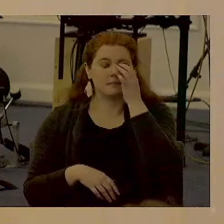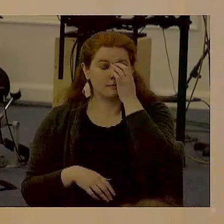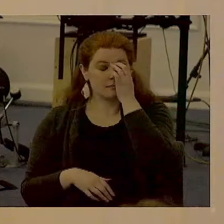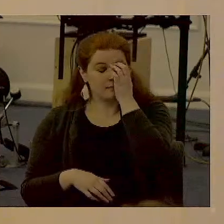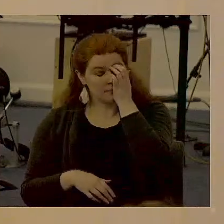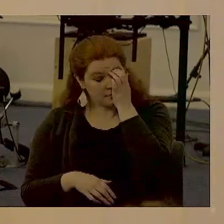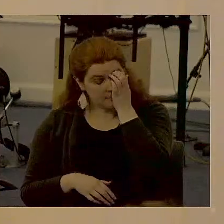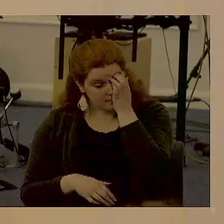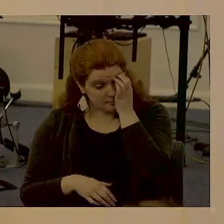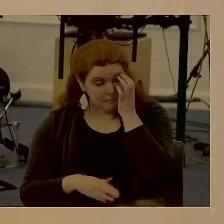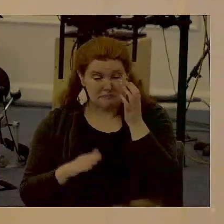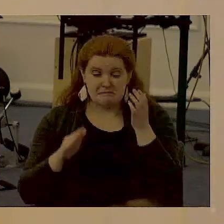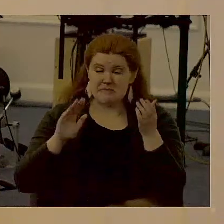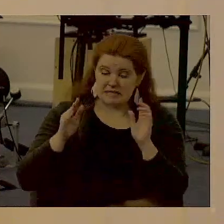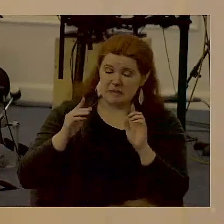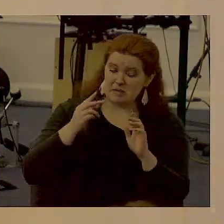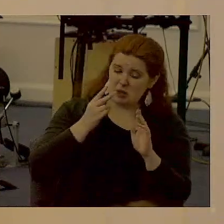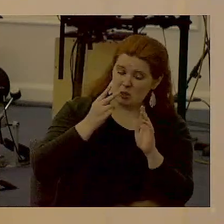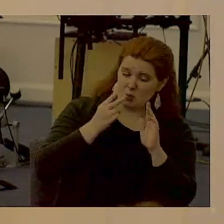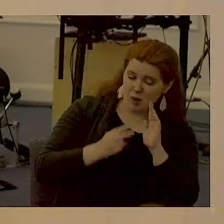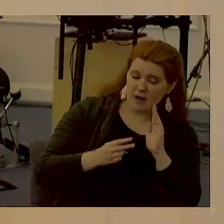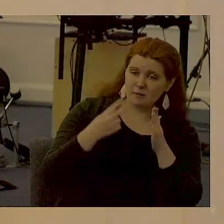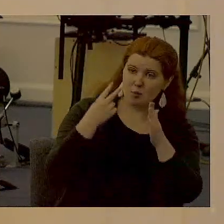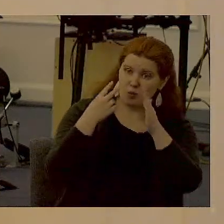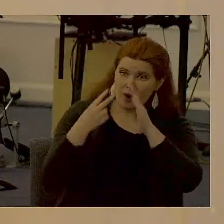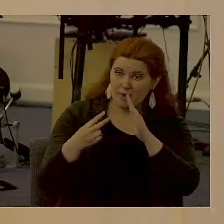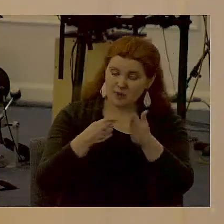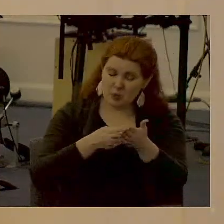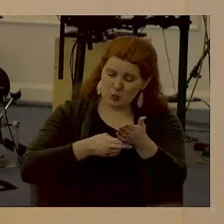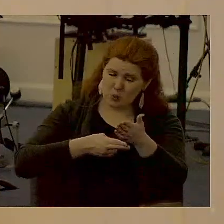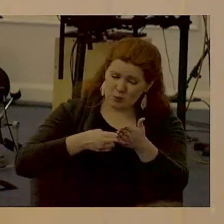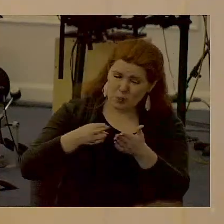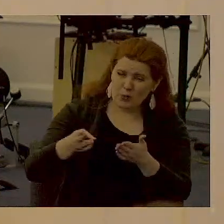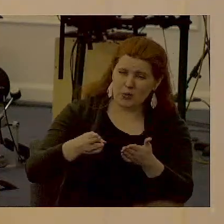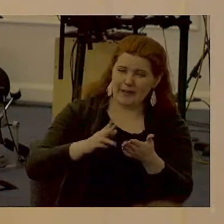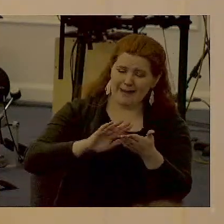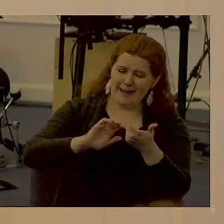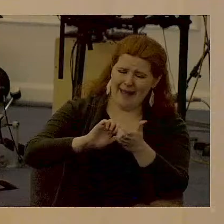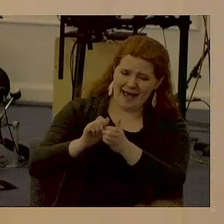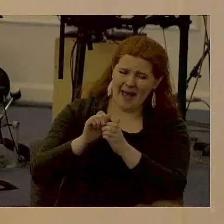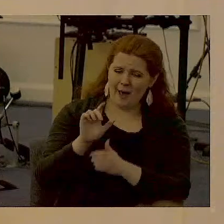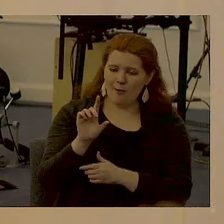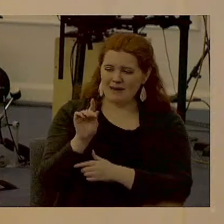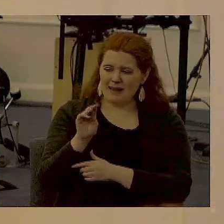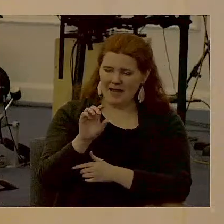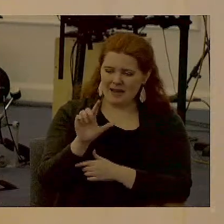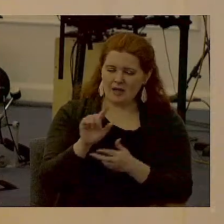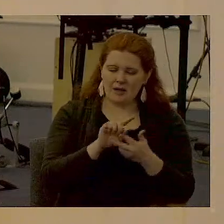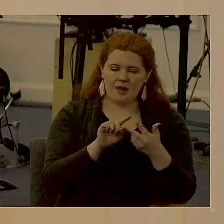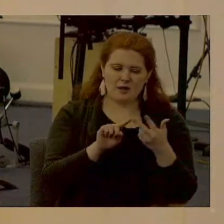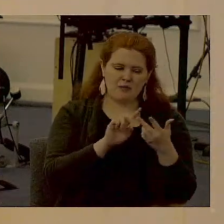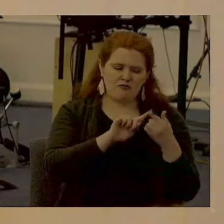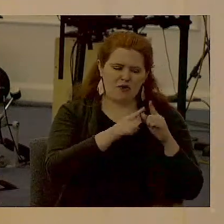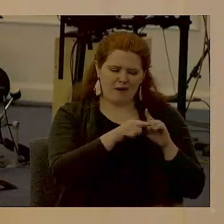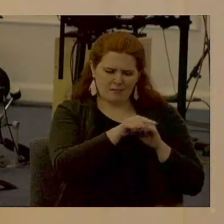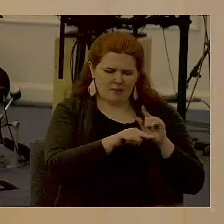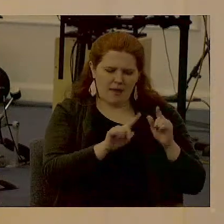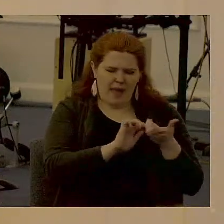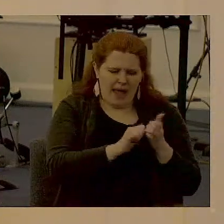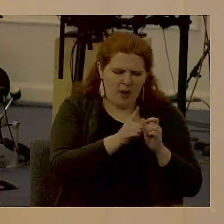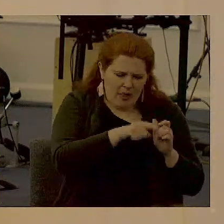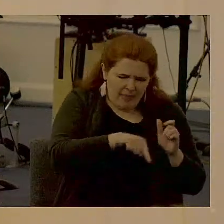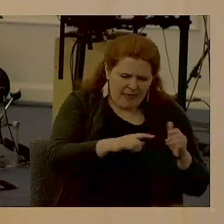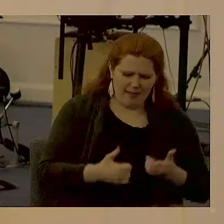like that prophecy and that truth and the way that Daniel, Shadrach, Meshach, and Abednego